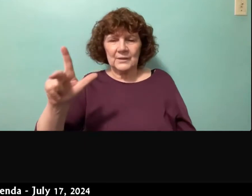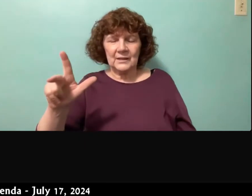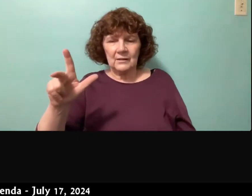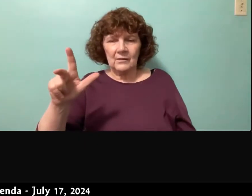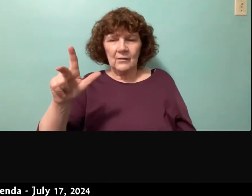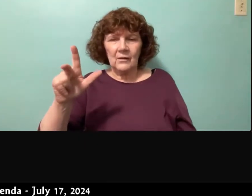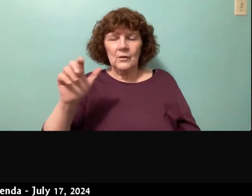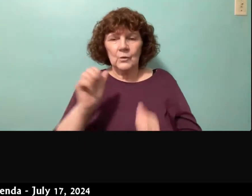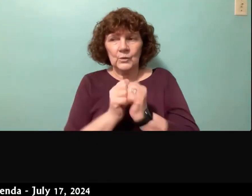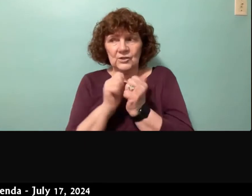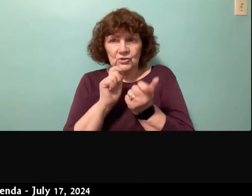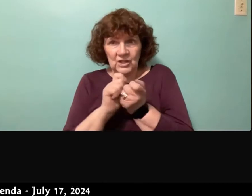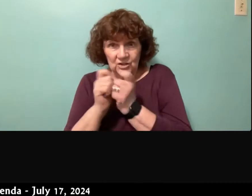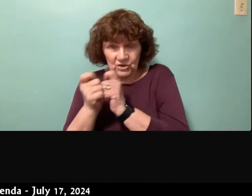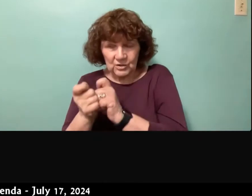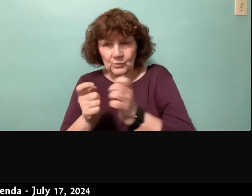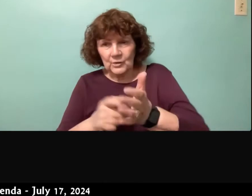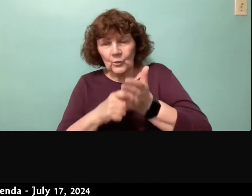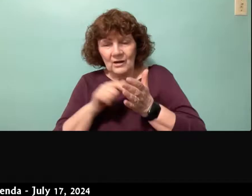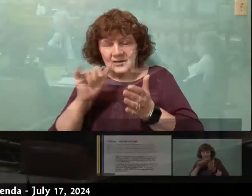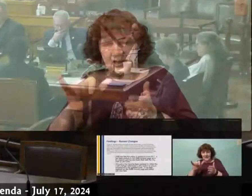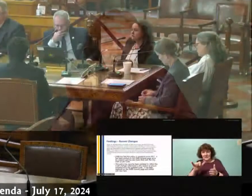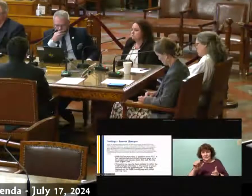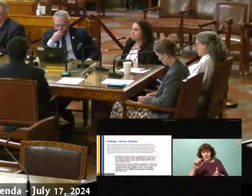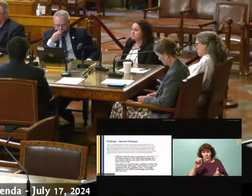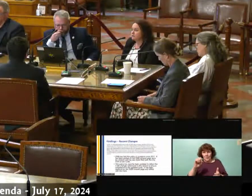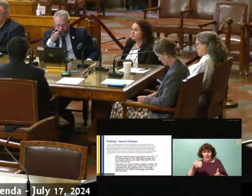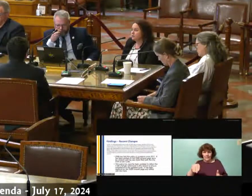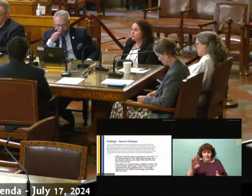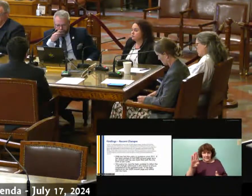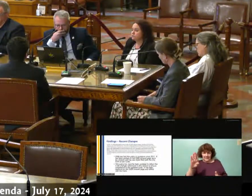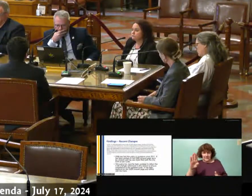changes required that the Office of Management and Budget